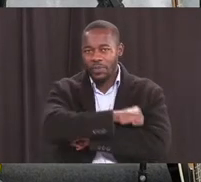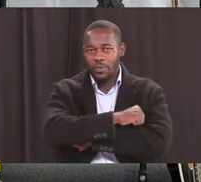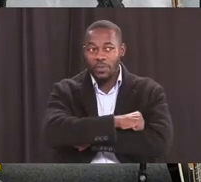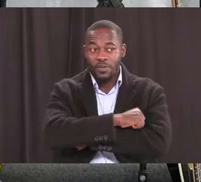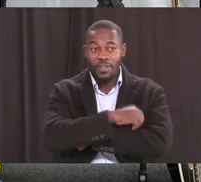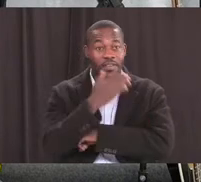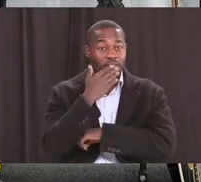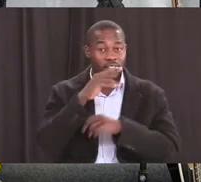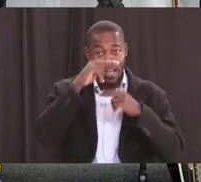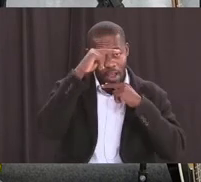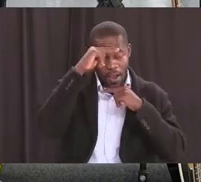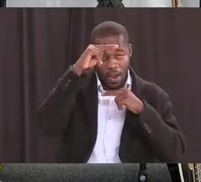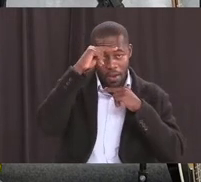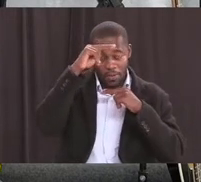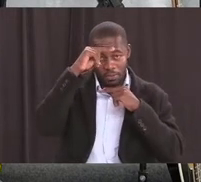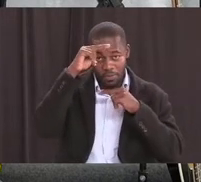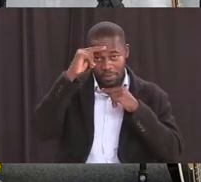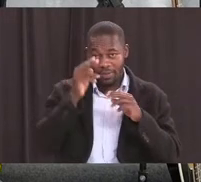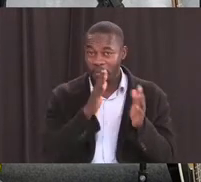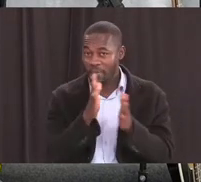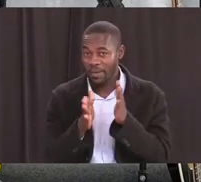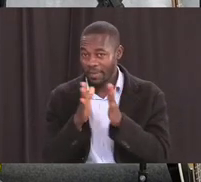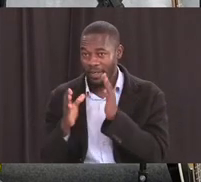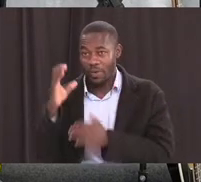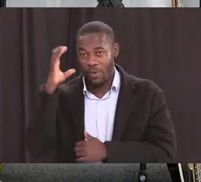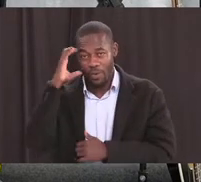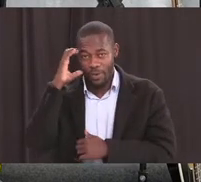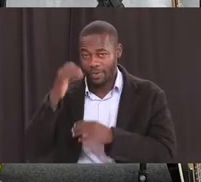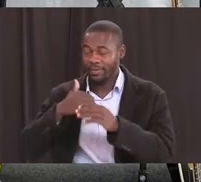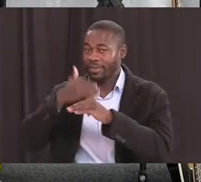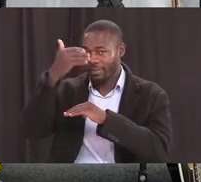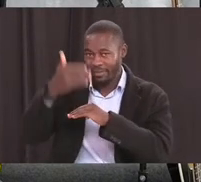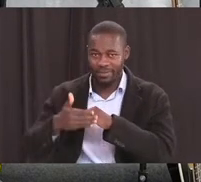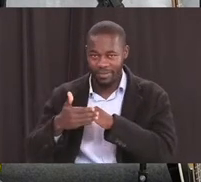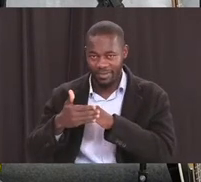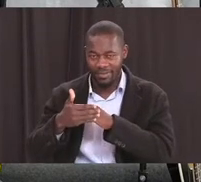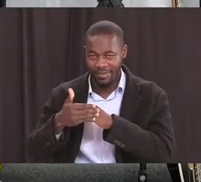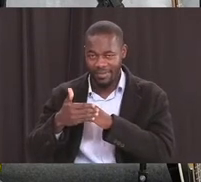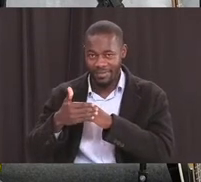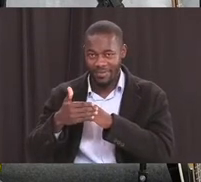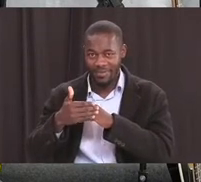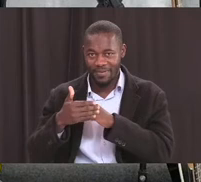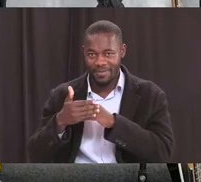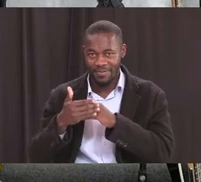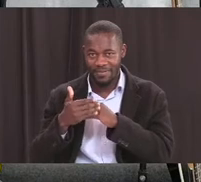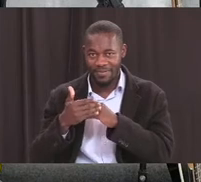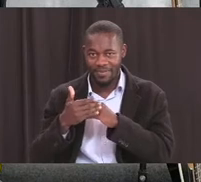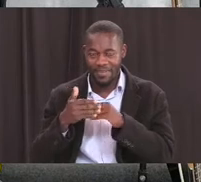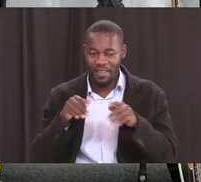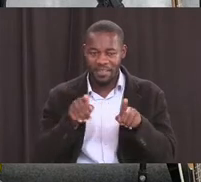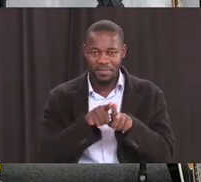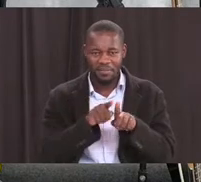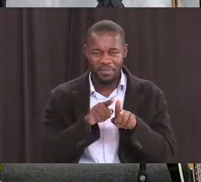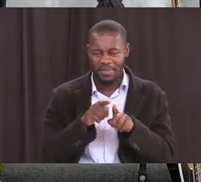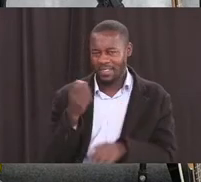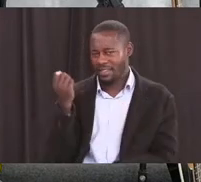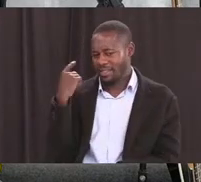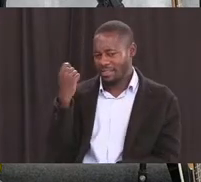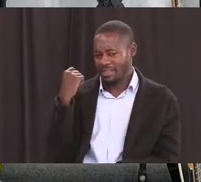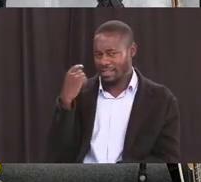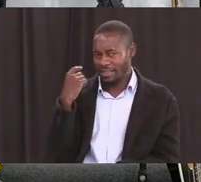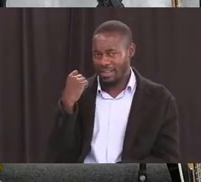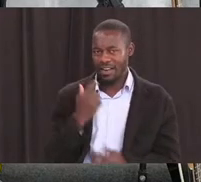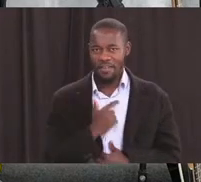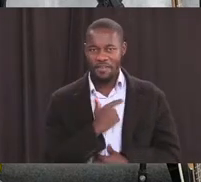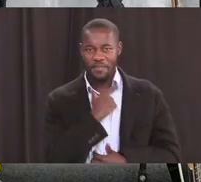school and preparing for college. And he recently got his visa to be able to go to the States. And we just wanted